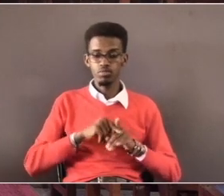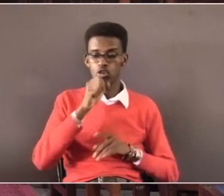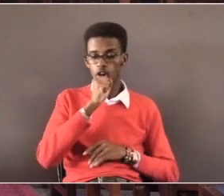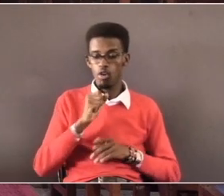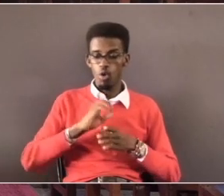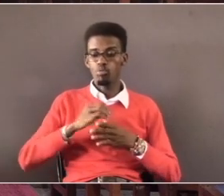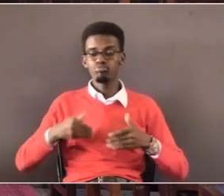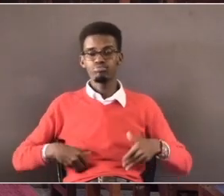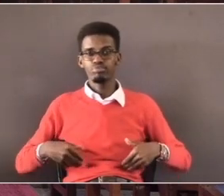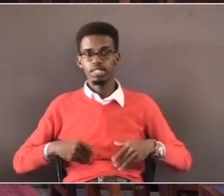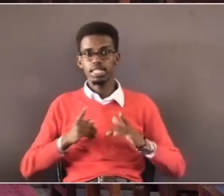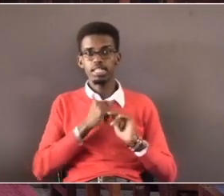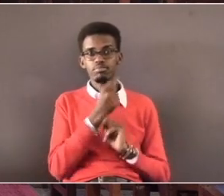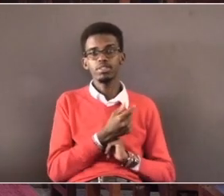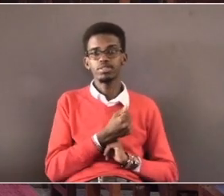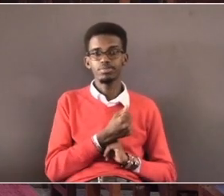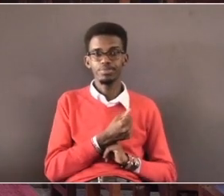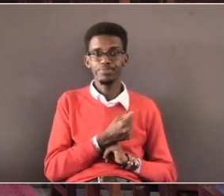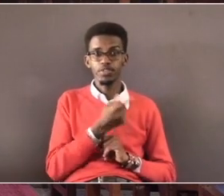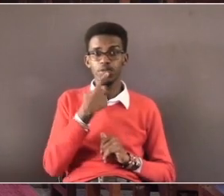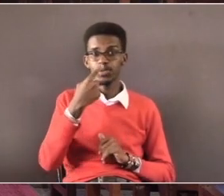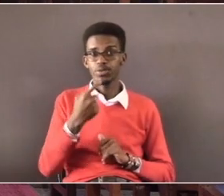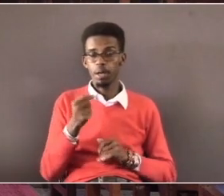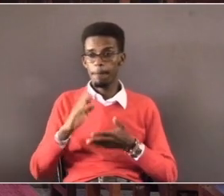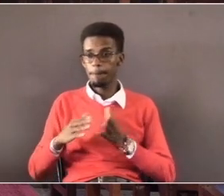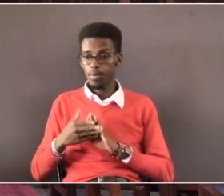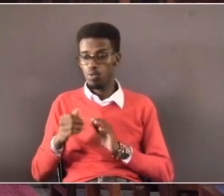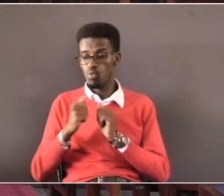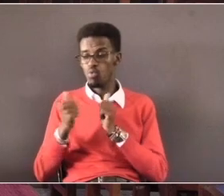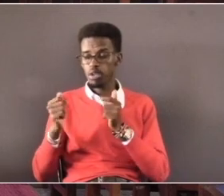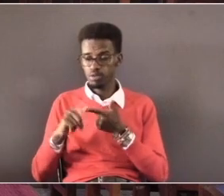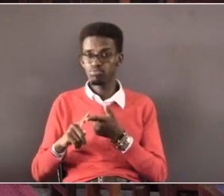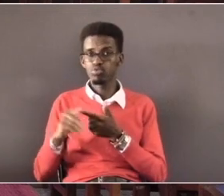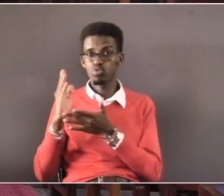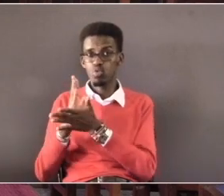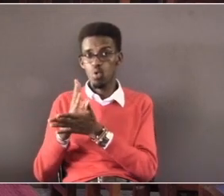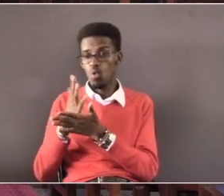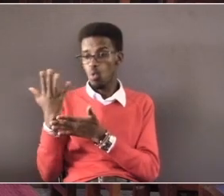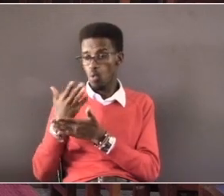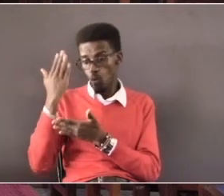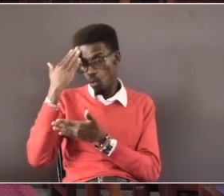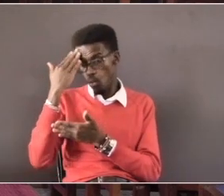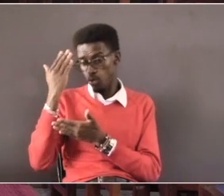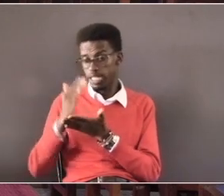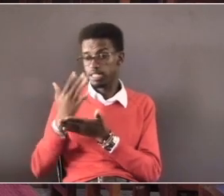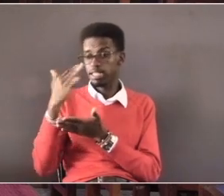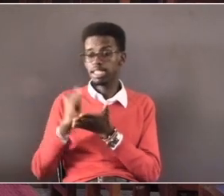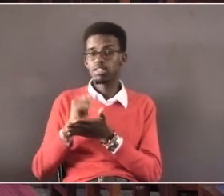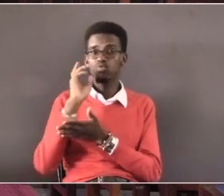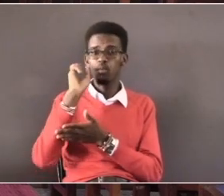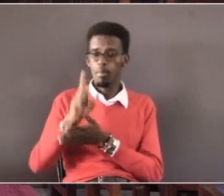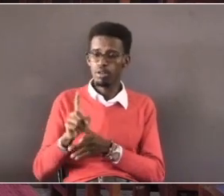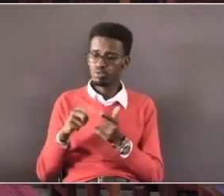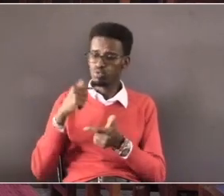young, is money. So being financially literate is one of the things that you need